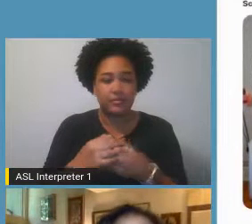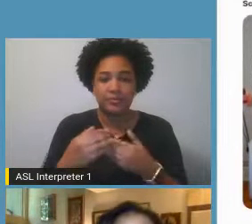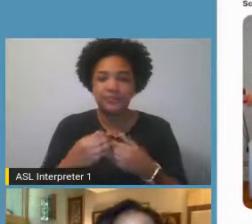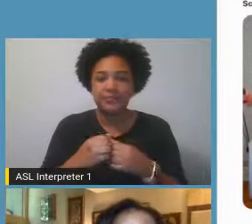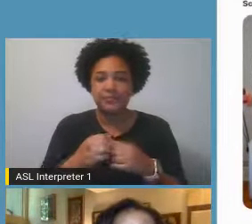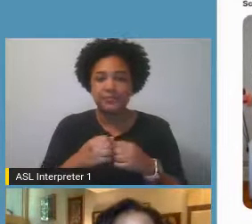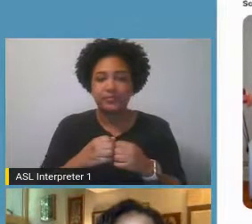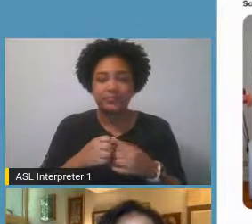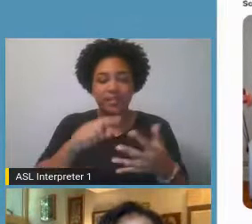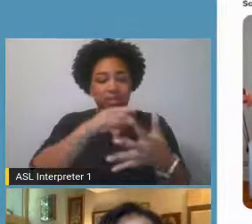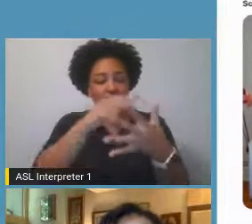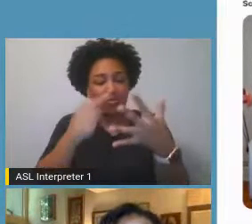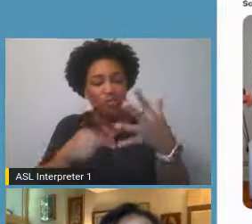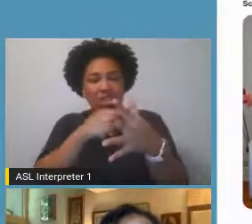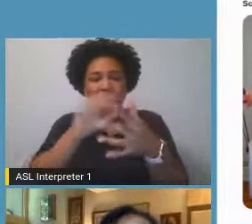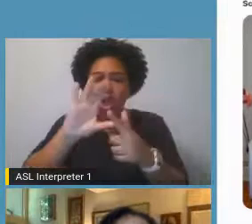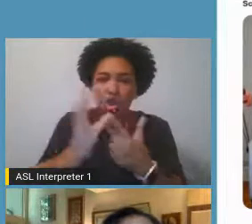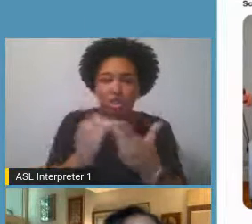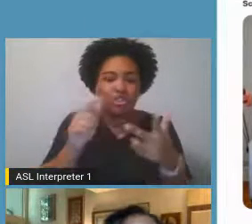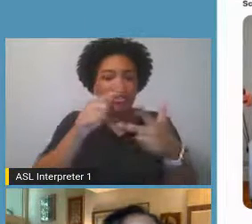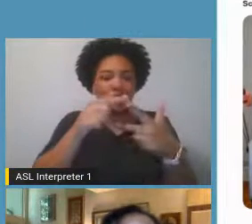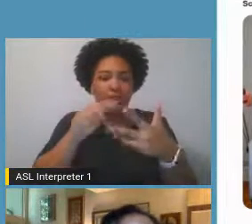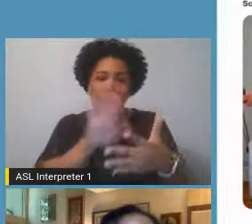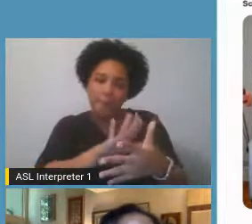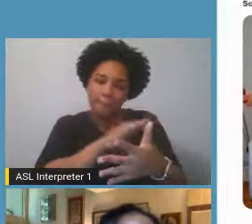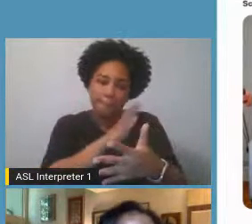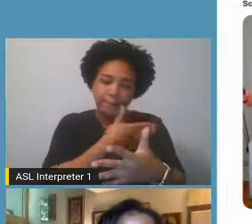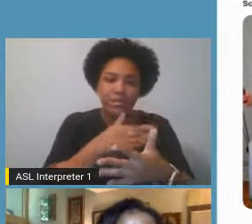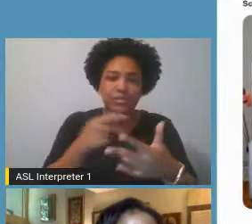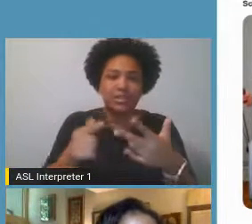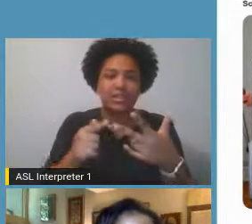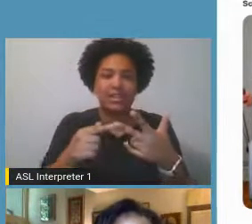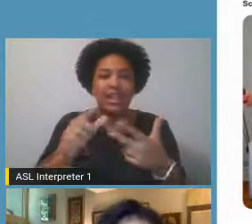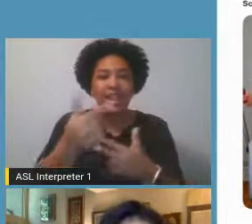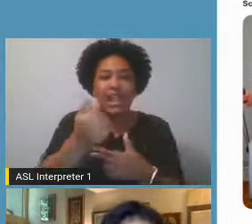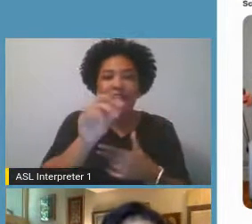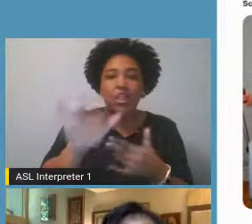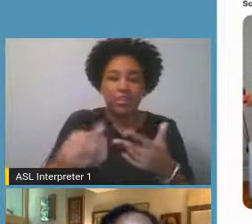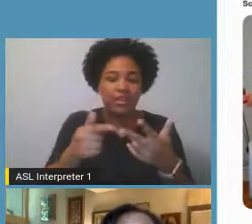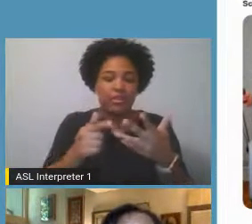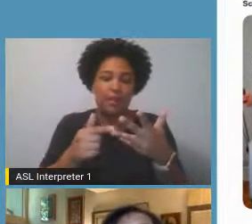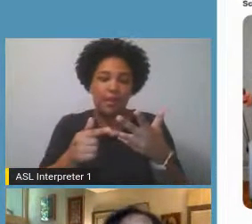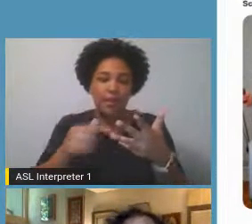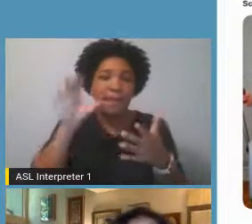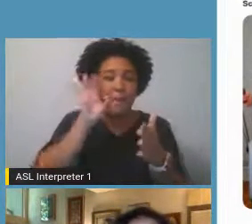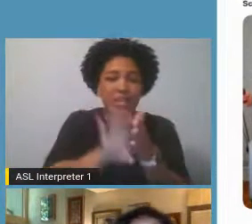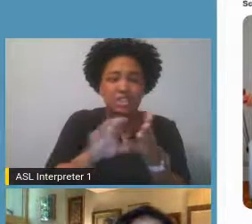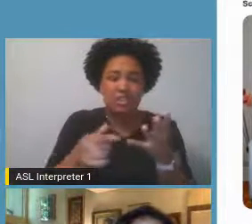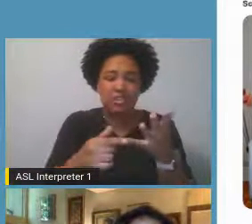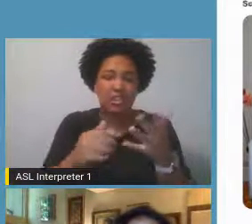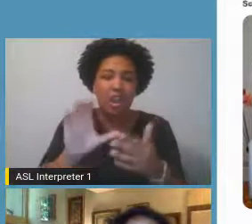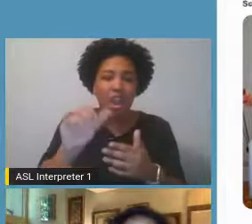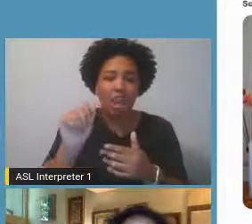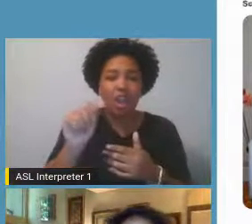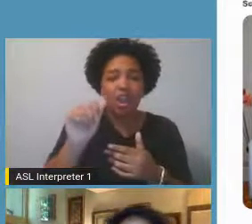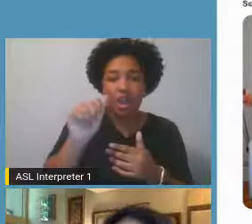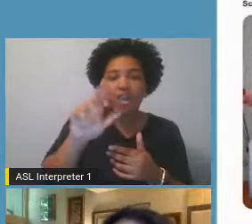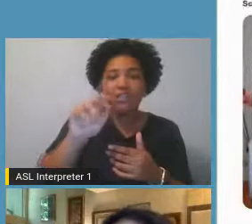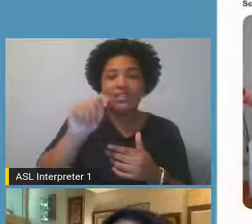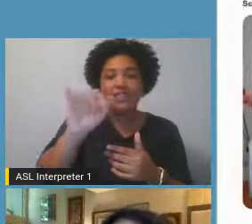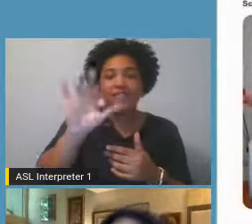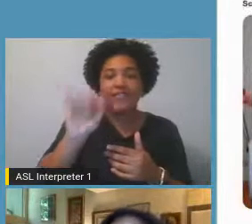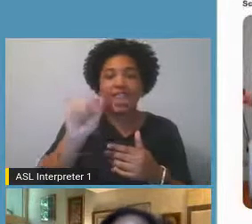all kind of material culture. And the fact that you can take a selfie with these artifacts, and we all know if you know,